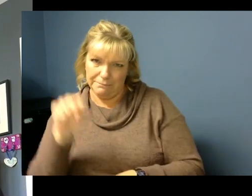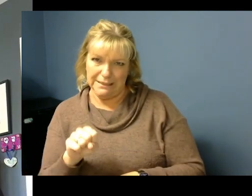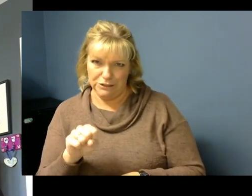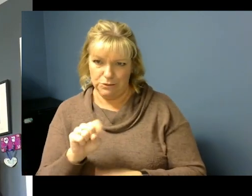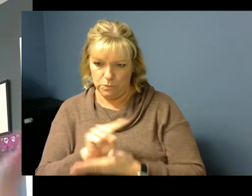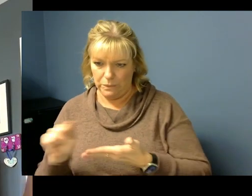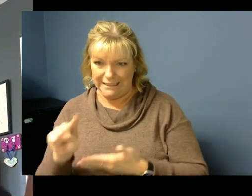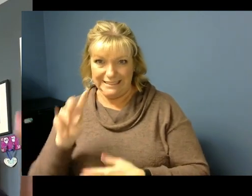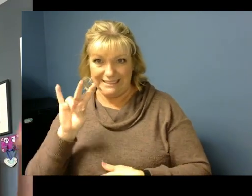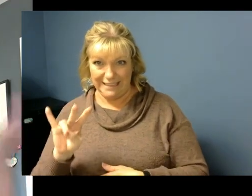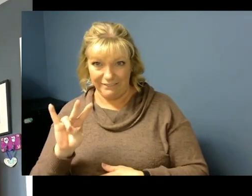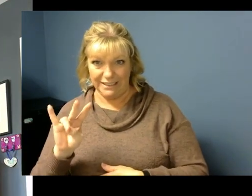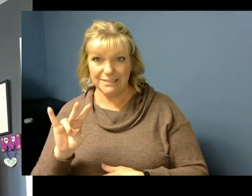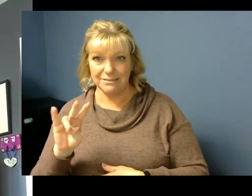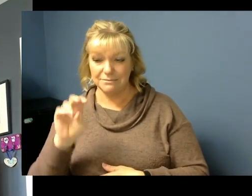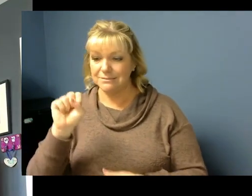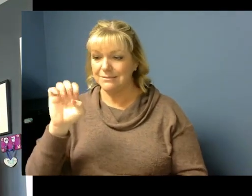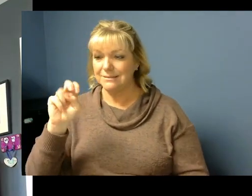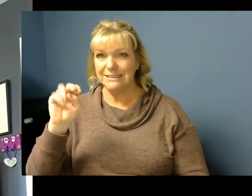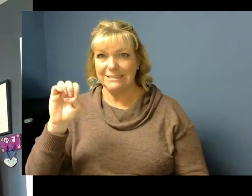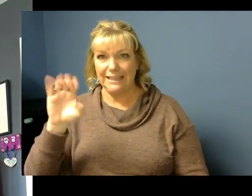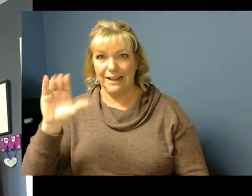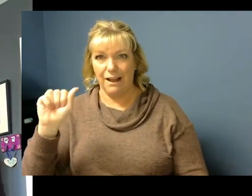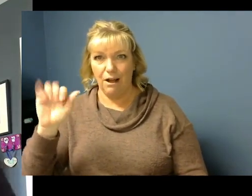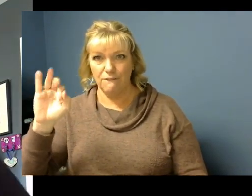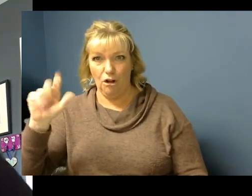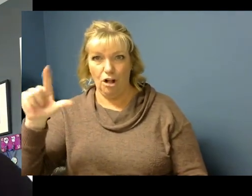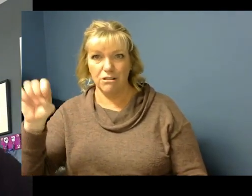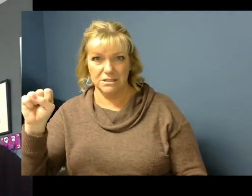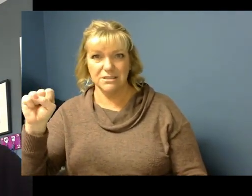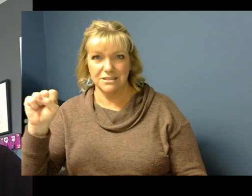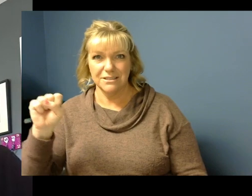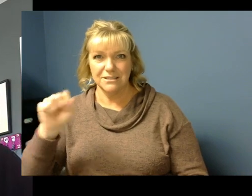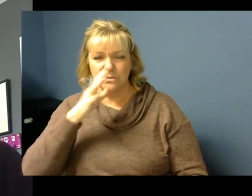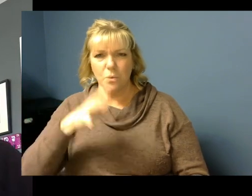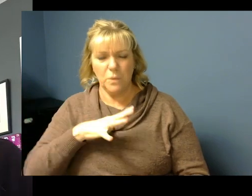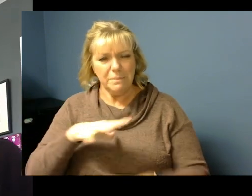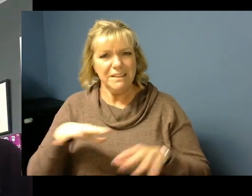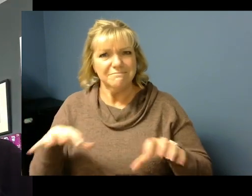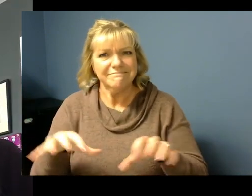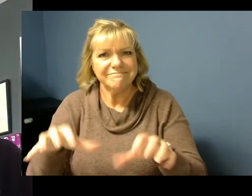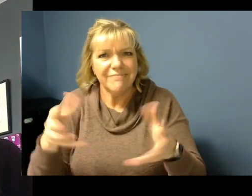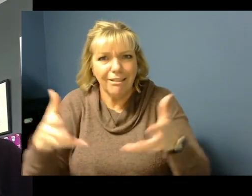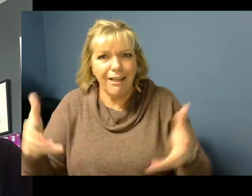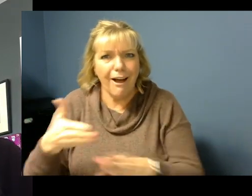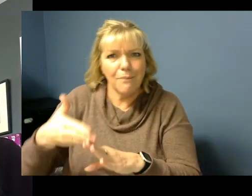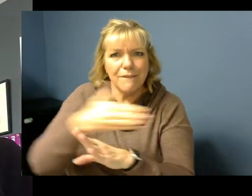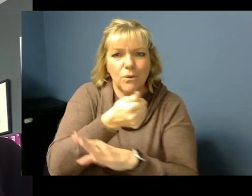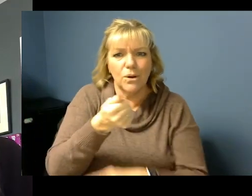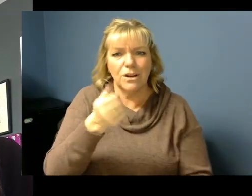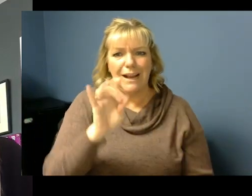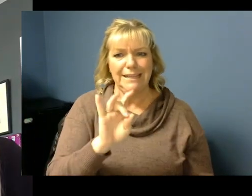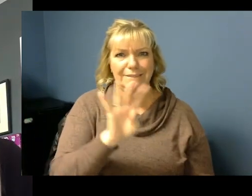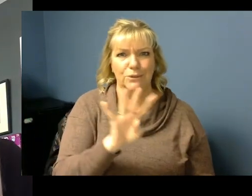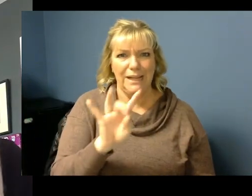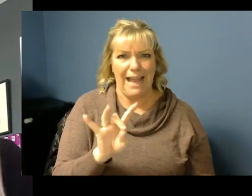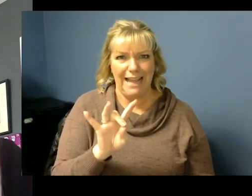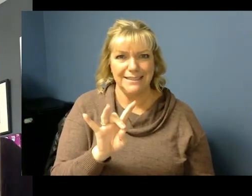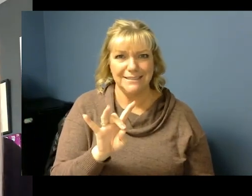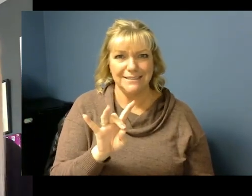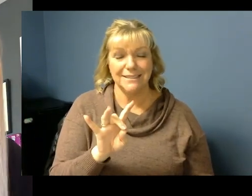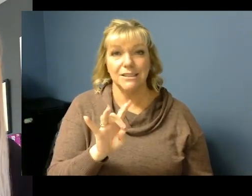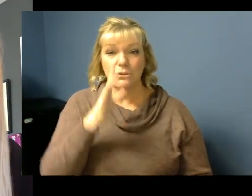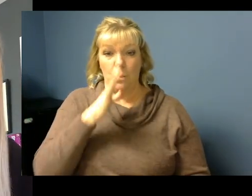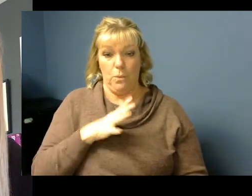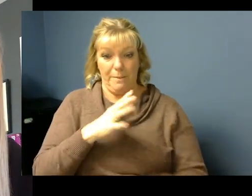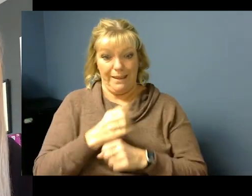get to Seneca Fall. So like we were doing a whole bunch of stuff before 1848. And then it's not like things just stop and 1920 we get the right to vote, right? We talked about